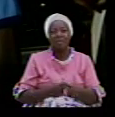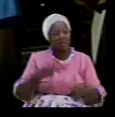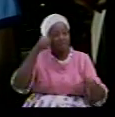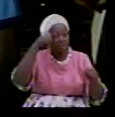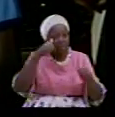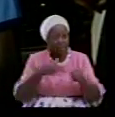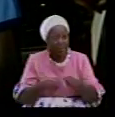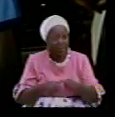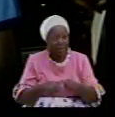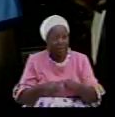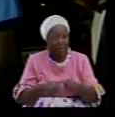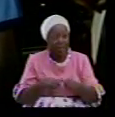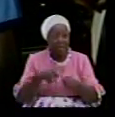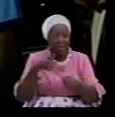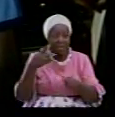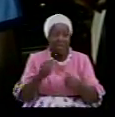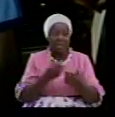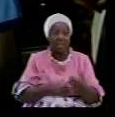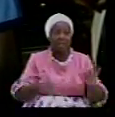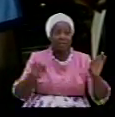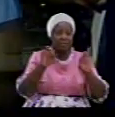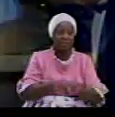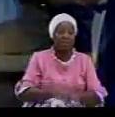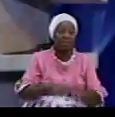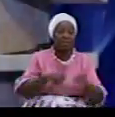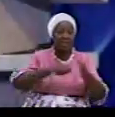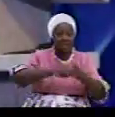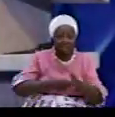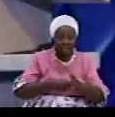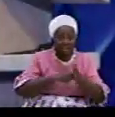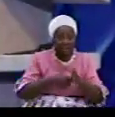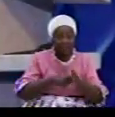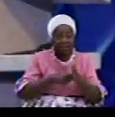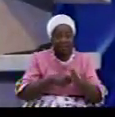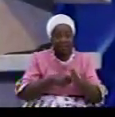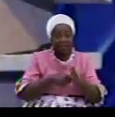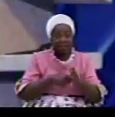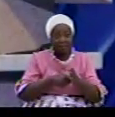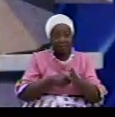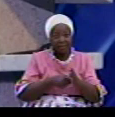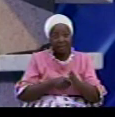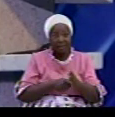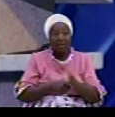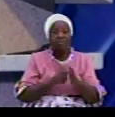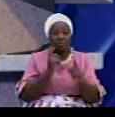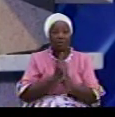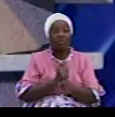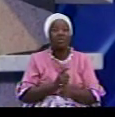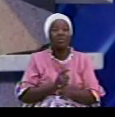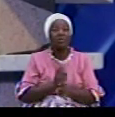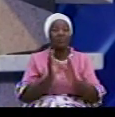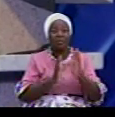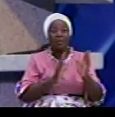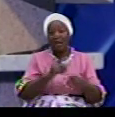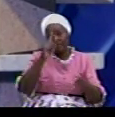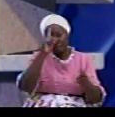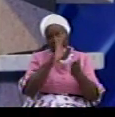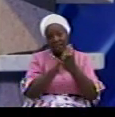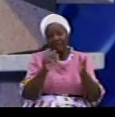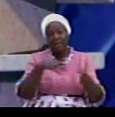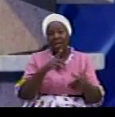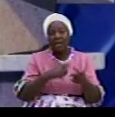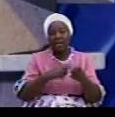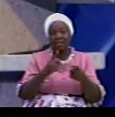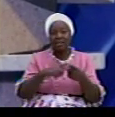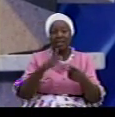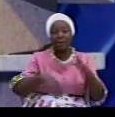the mandatory key, repent and believe. And then the master key will be put